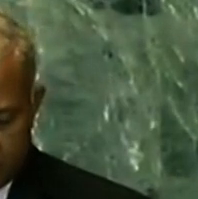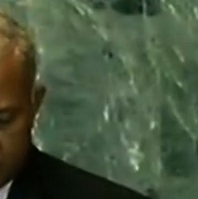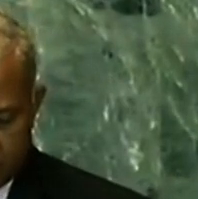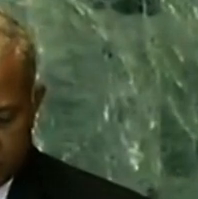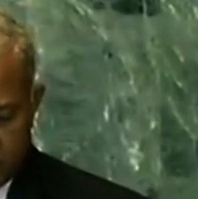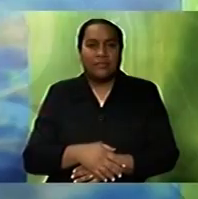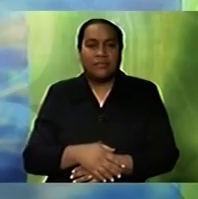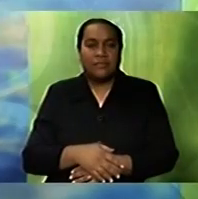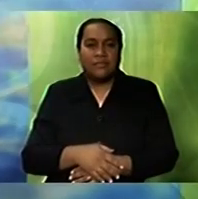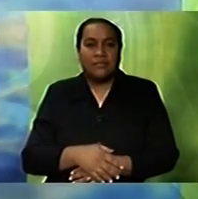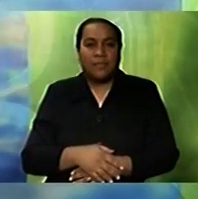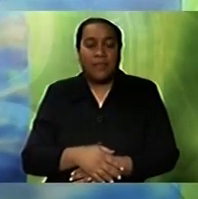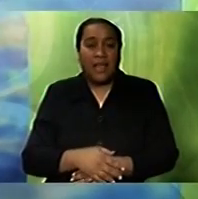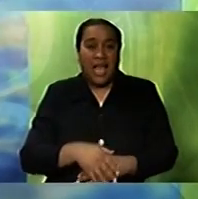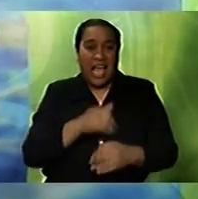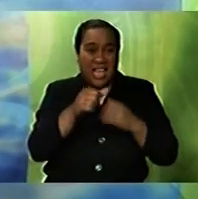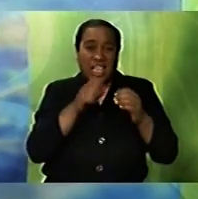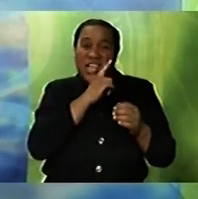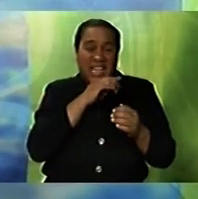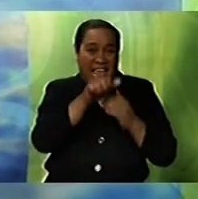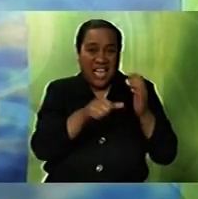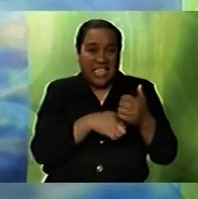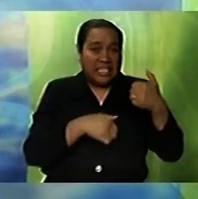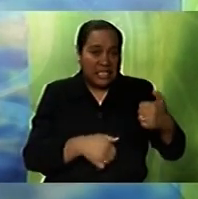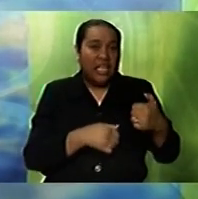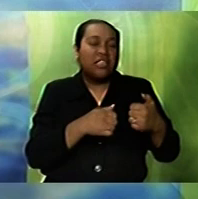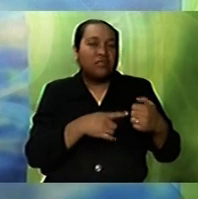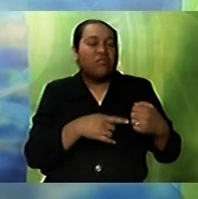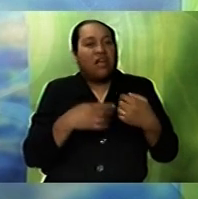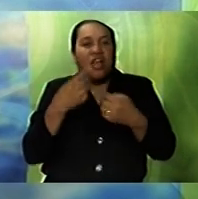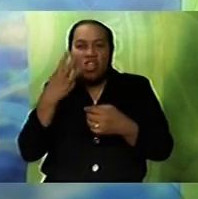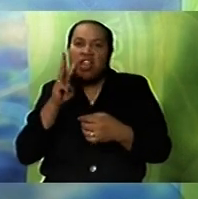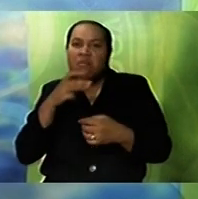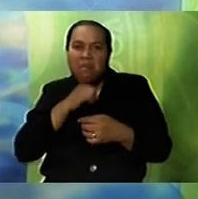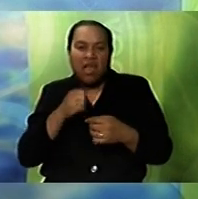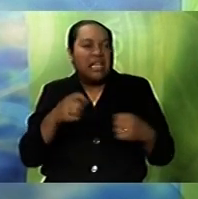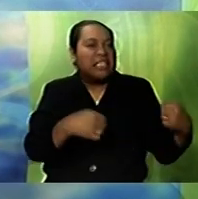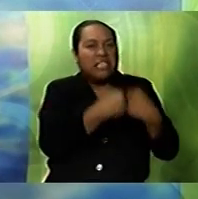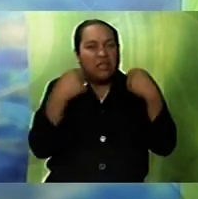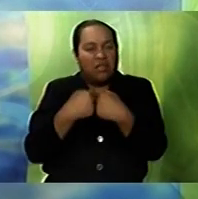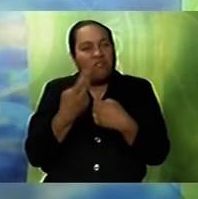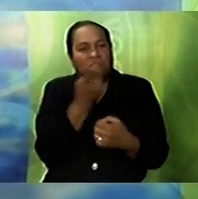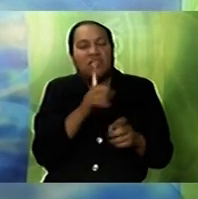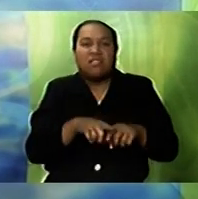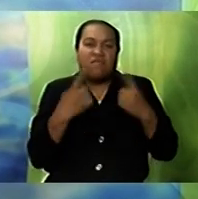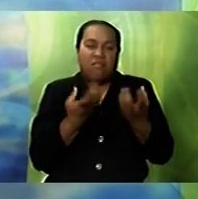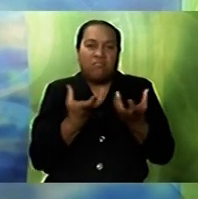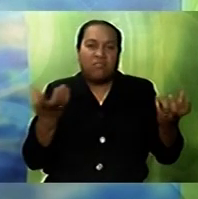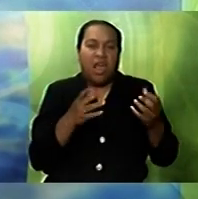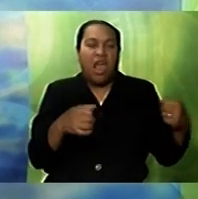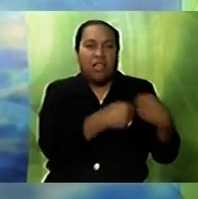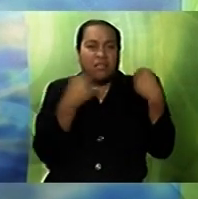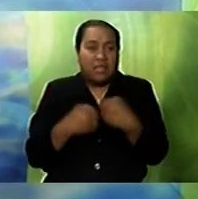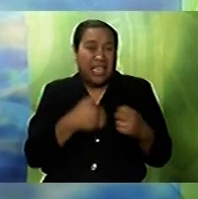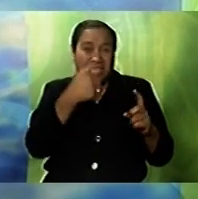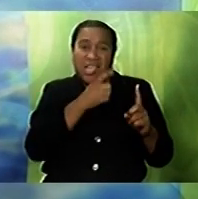United Nations. A 6-year-old girl and a 33-year-old man were killed in separate road accidents that happened today. The 6-year-old was hit